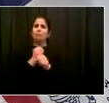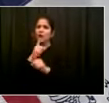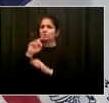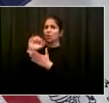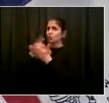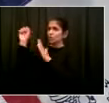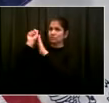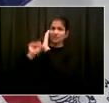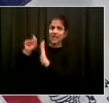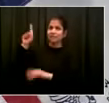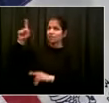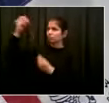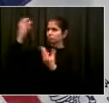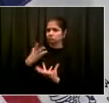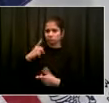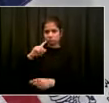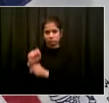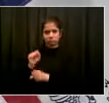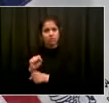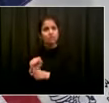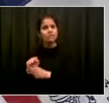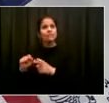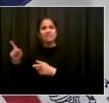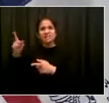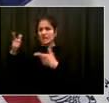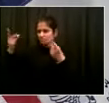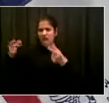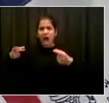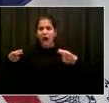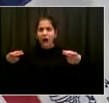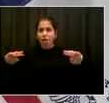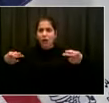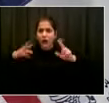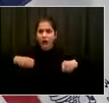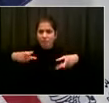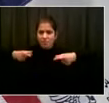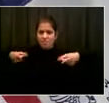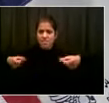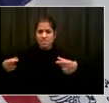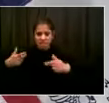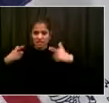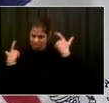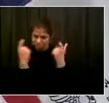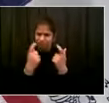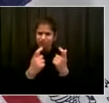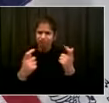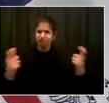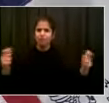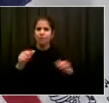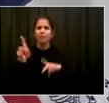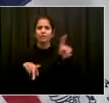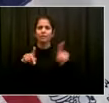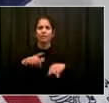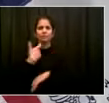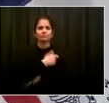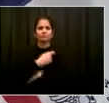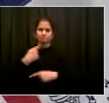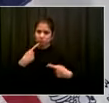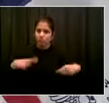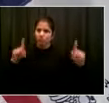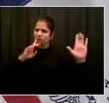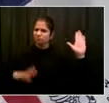government and the manufacturers to speed the distribution. And then we can absolutely get the job done. The next